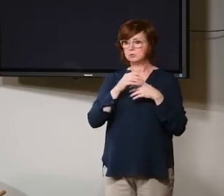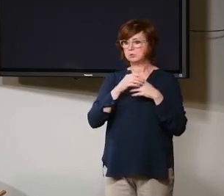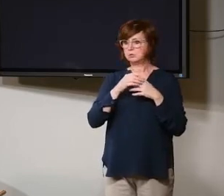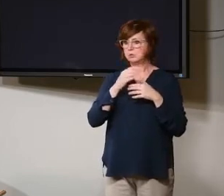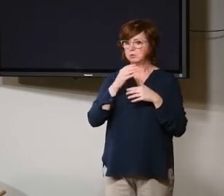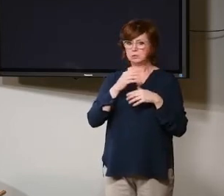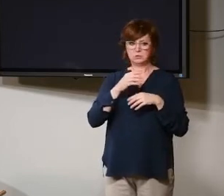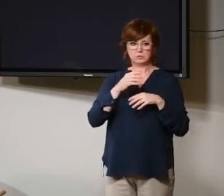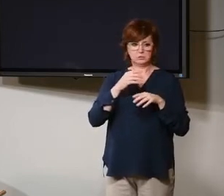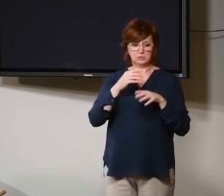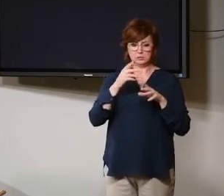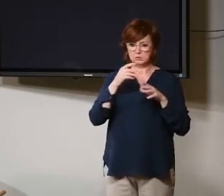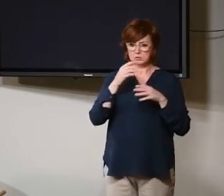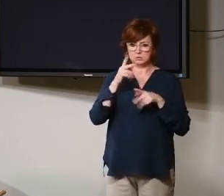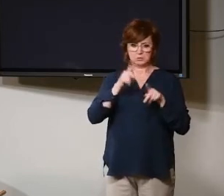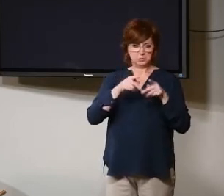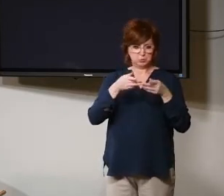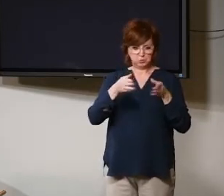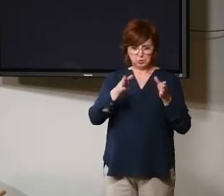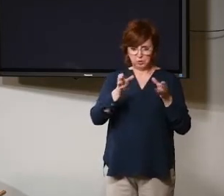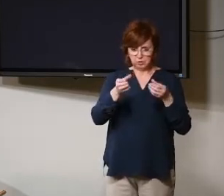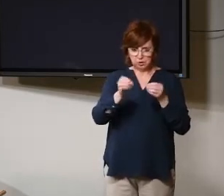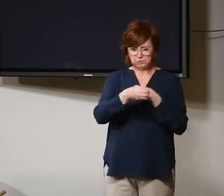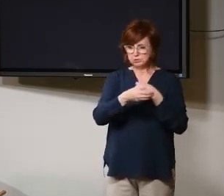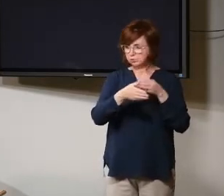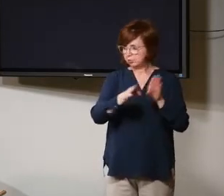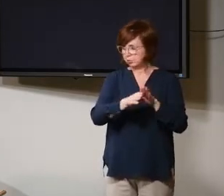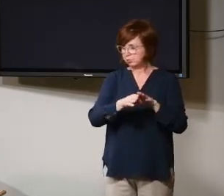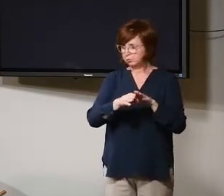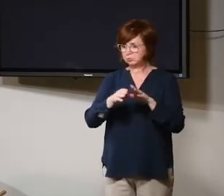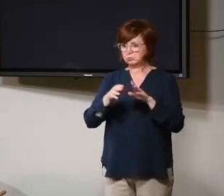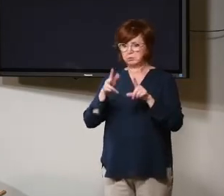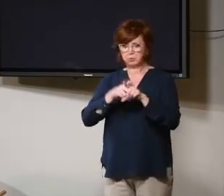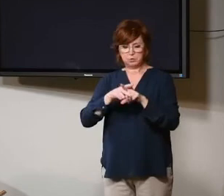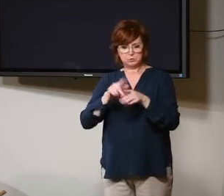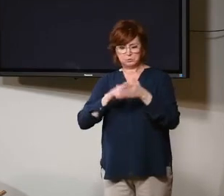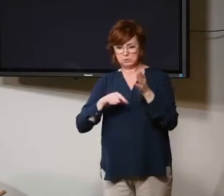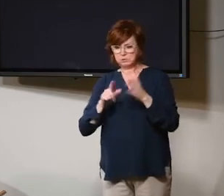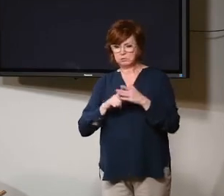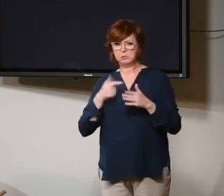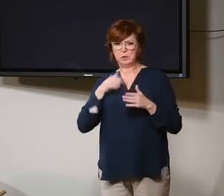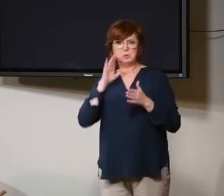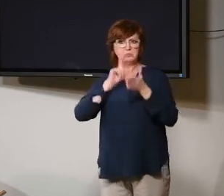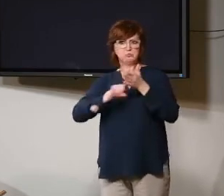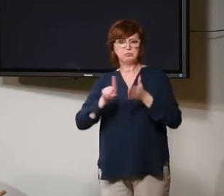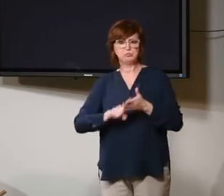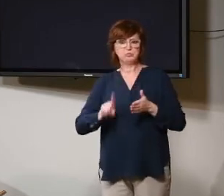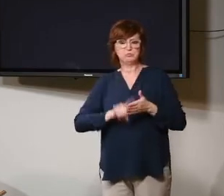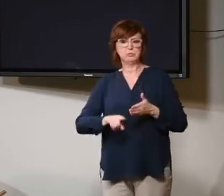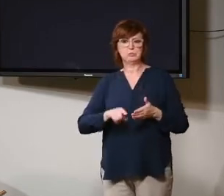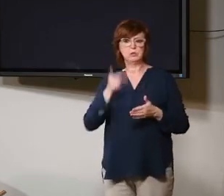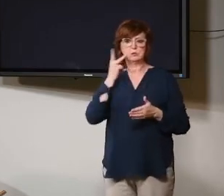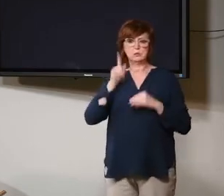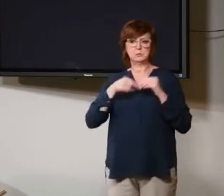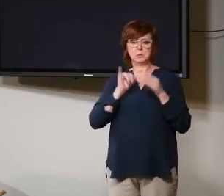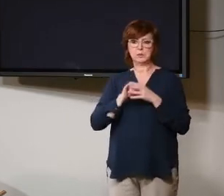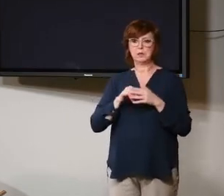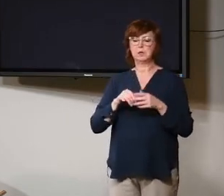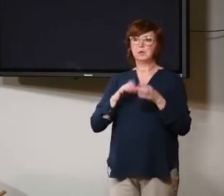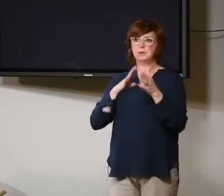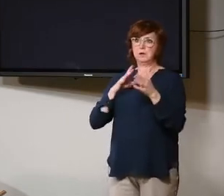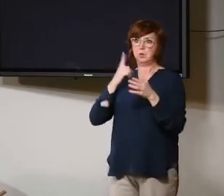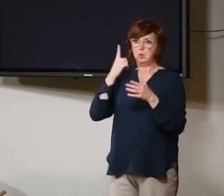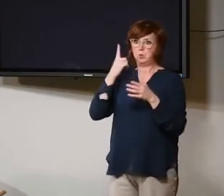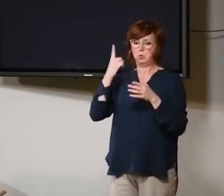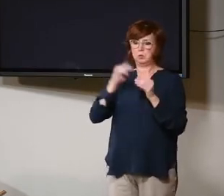procedures that are occurring, or whether it's something else that is the reason behind that. Lisa? And one